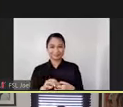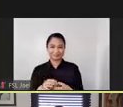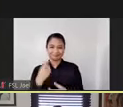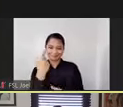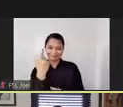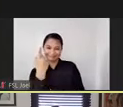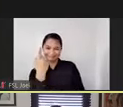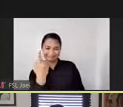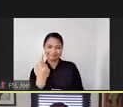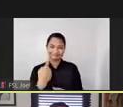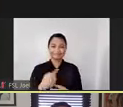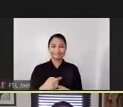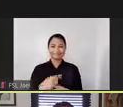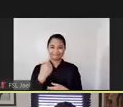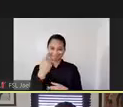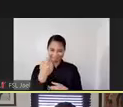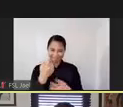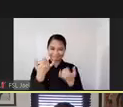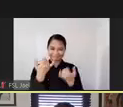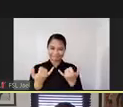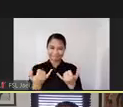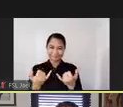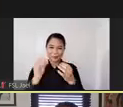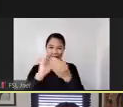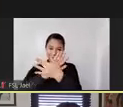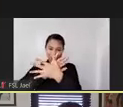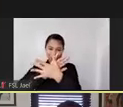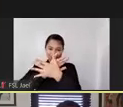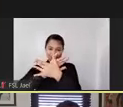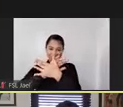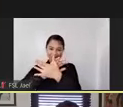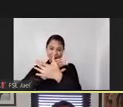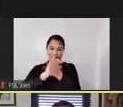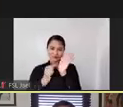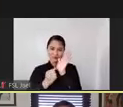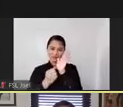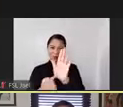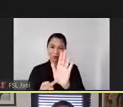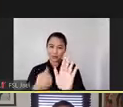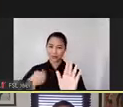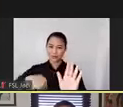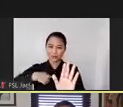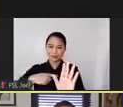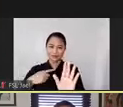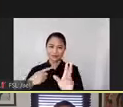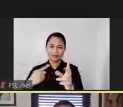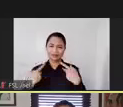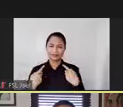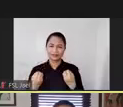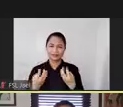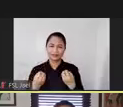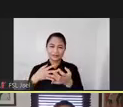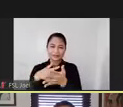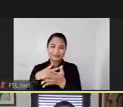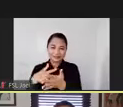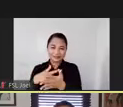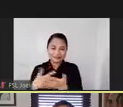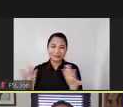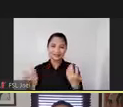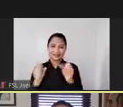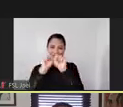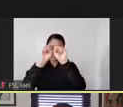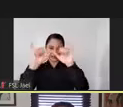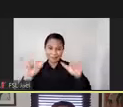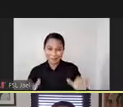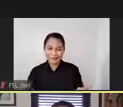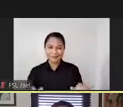many systems, but it has also pushed, forced, inspired many to